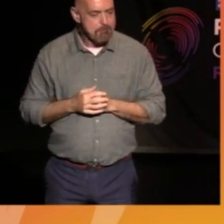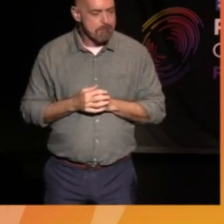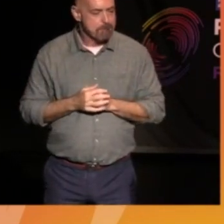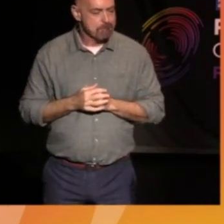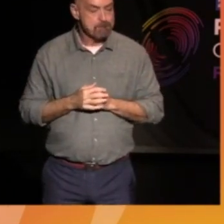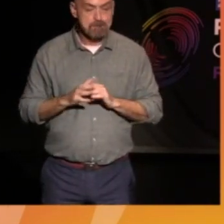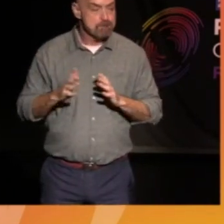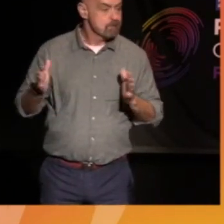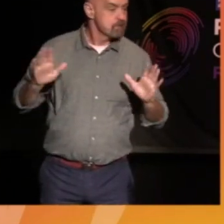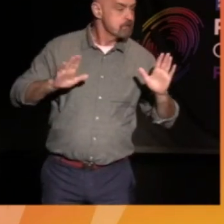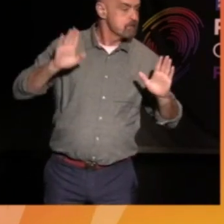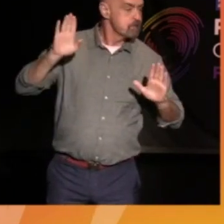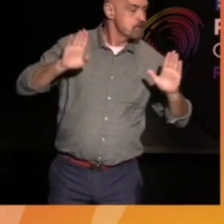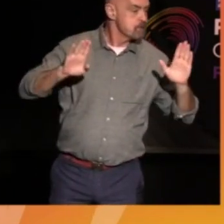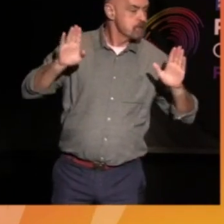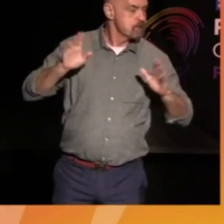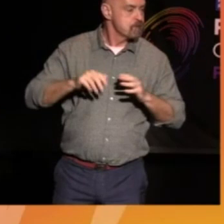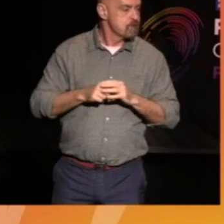Other questions? Yes.